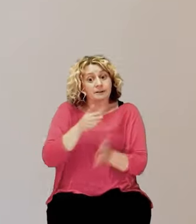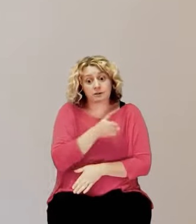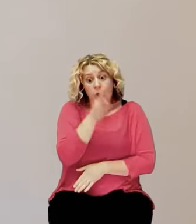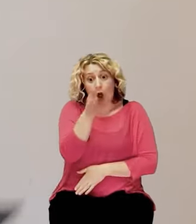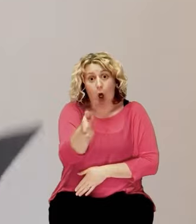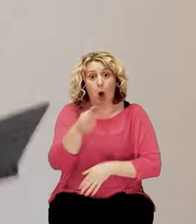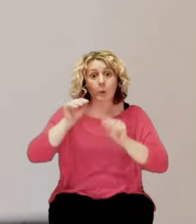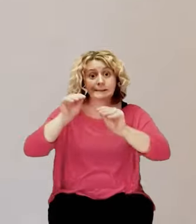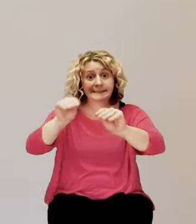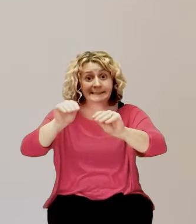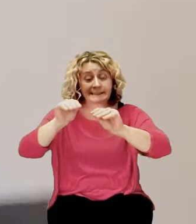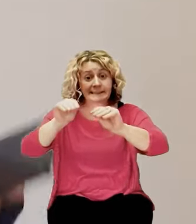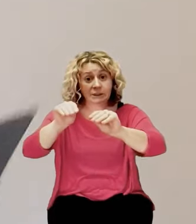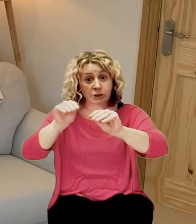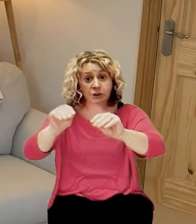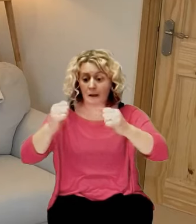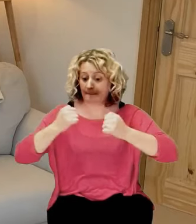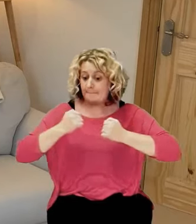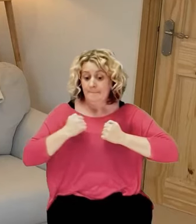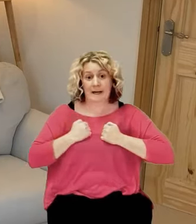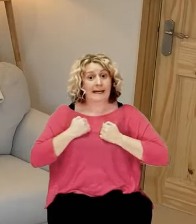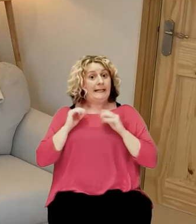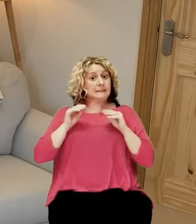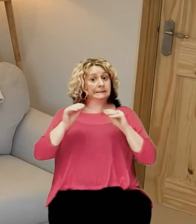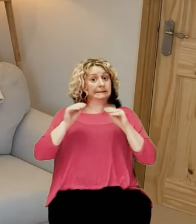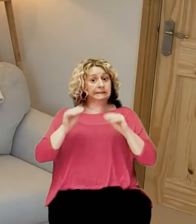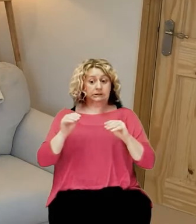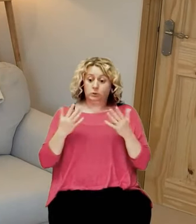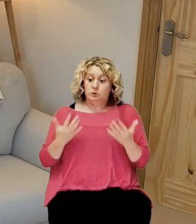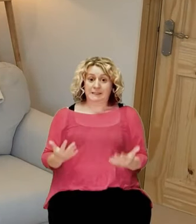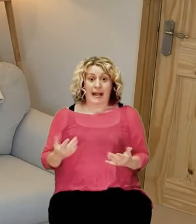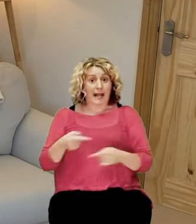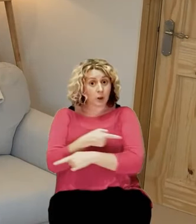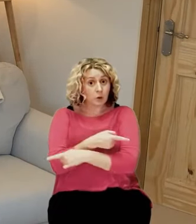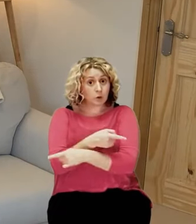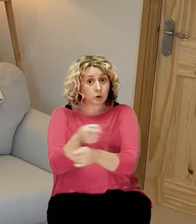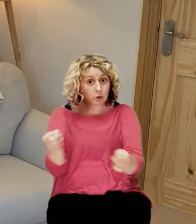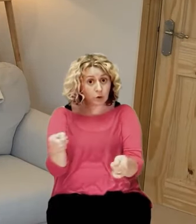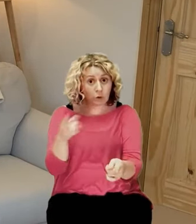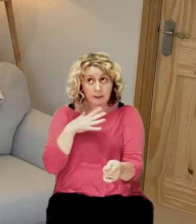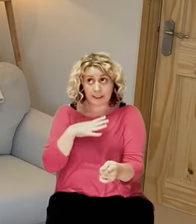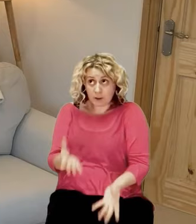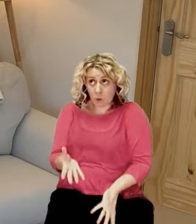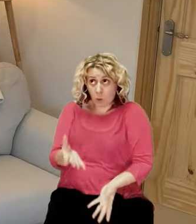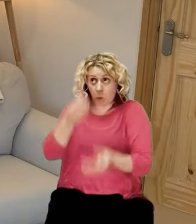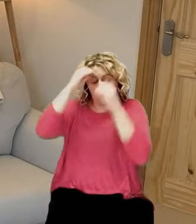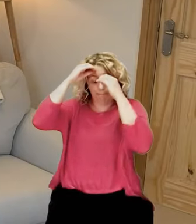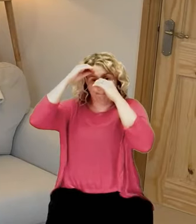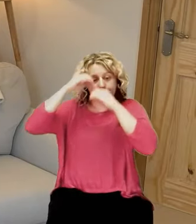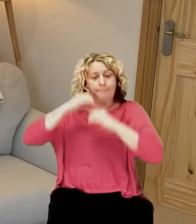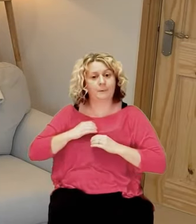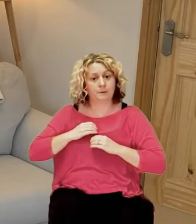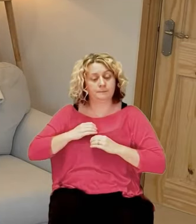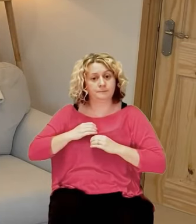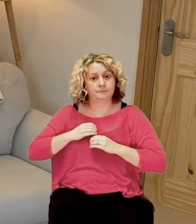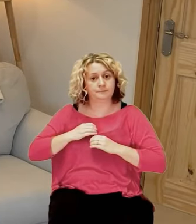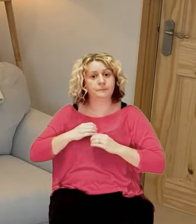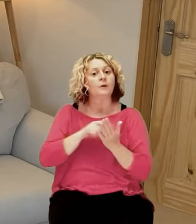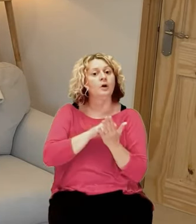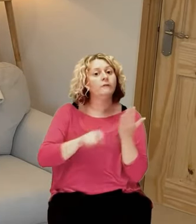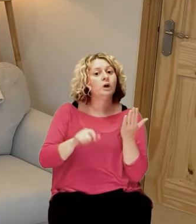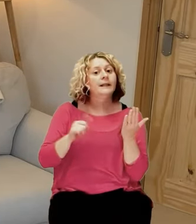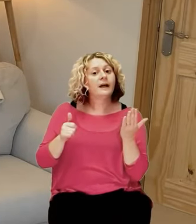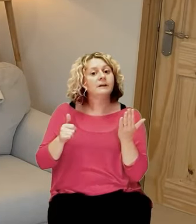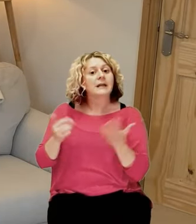to teach today and you, and I need to hear it. And it offers salvation. Do you see it in verse 11? To all